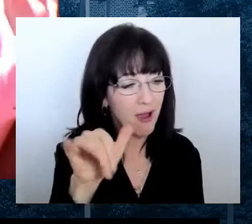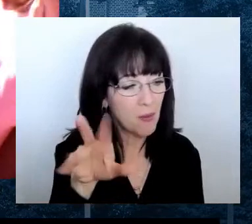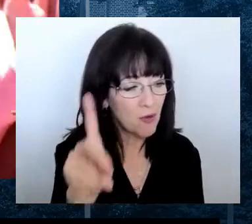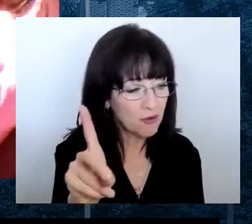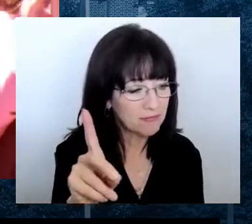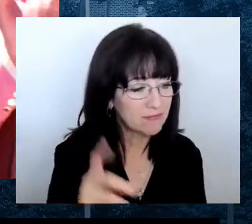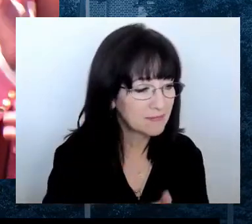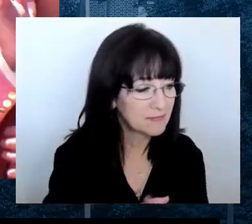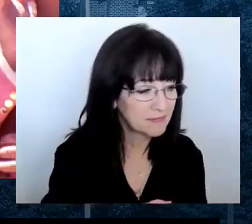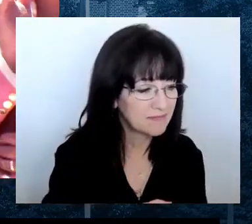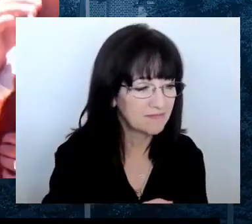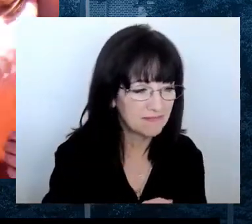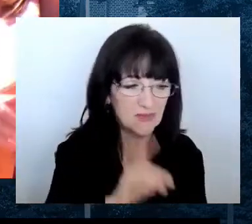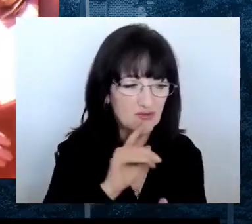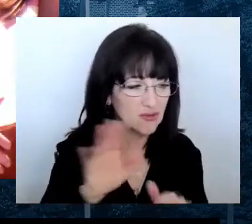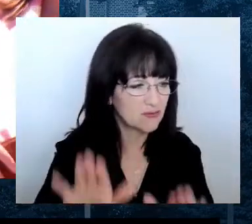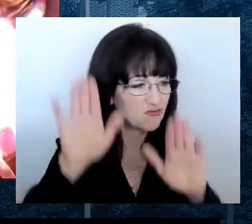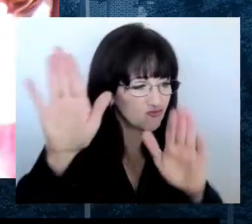Great job.